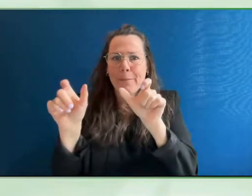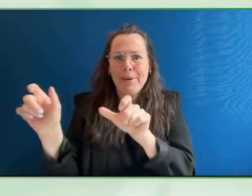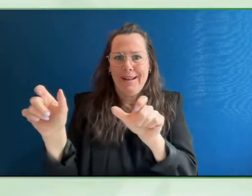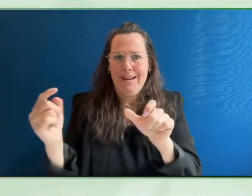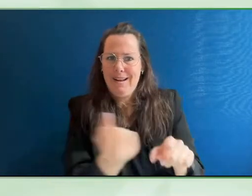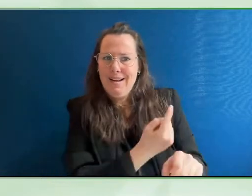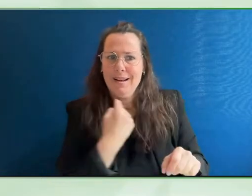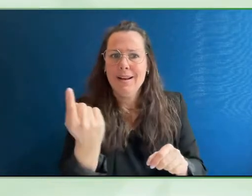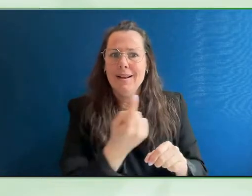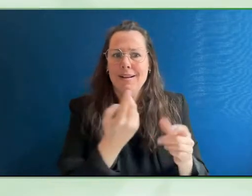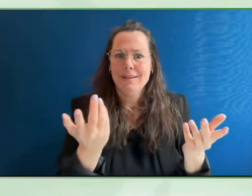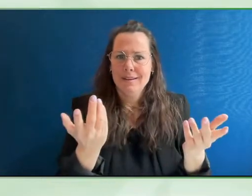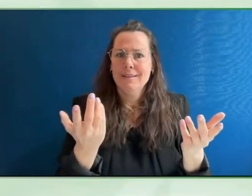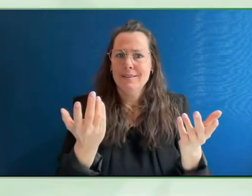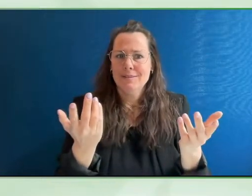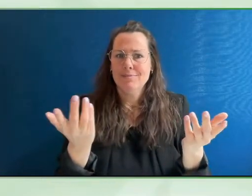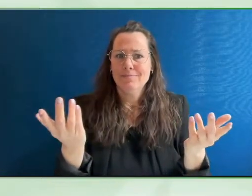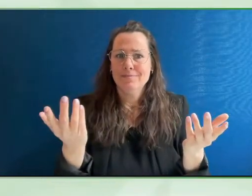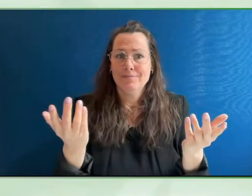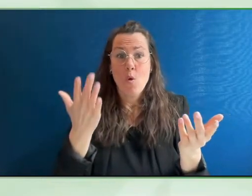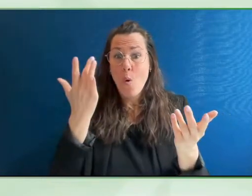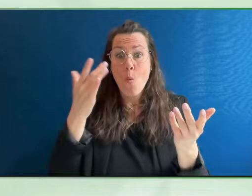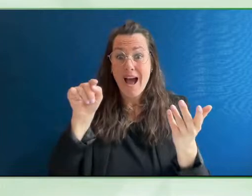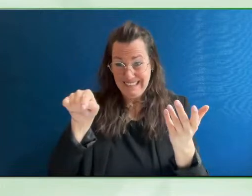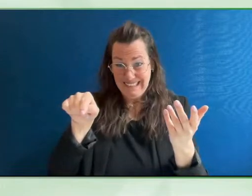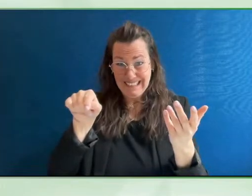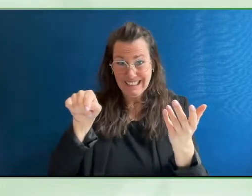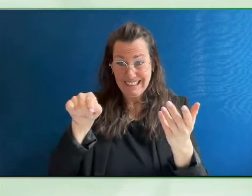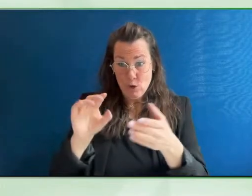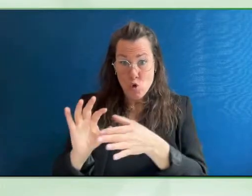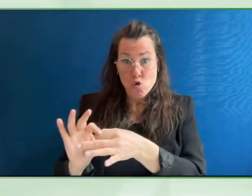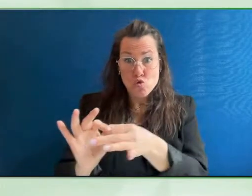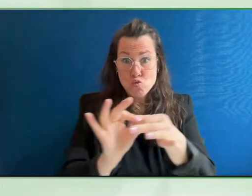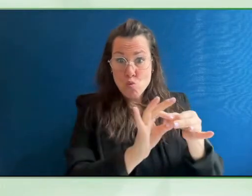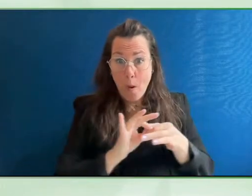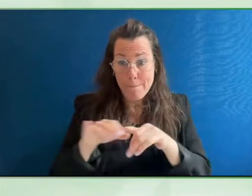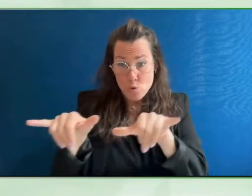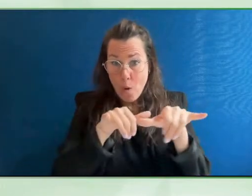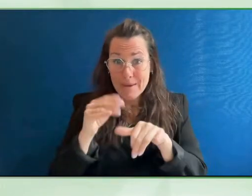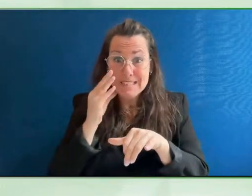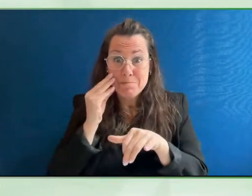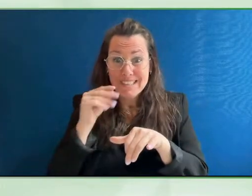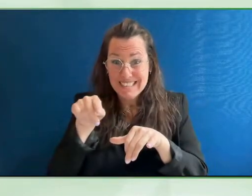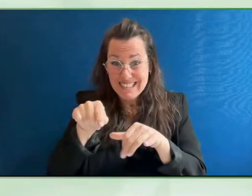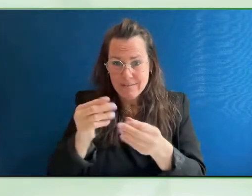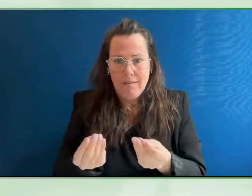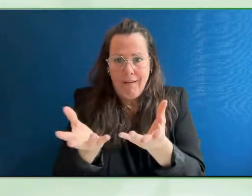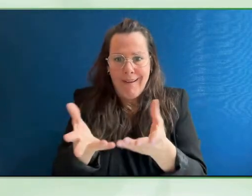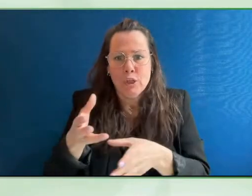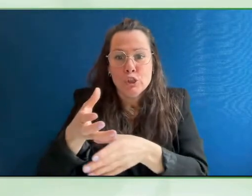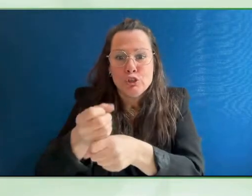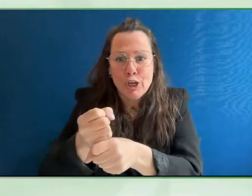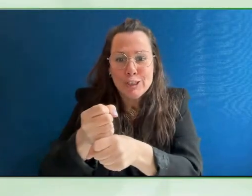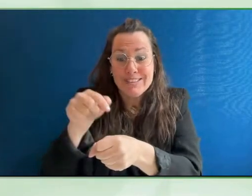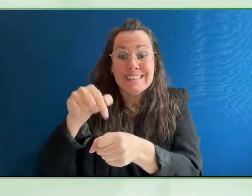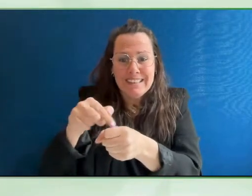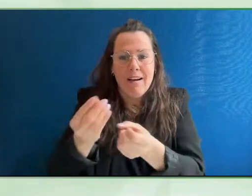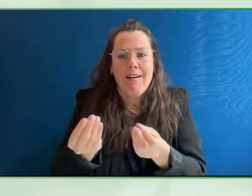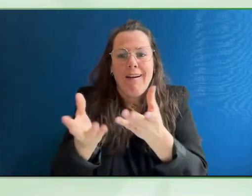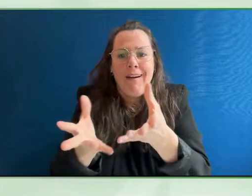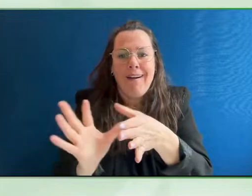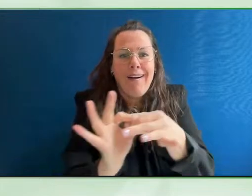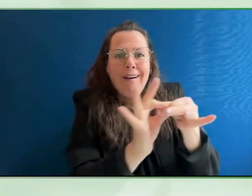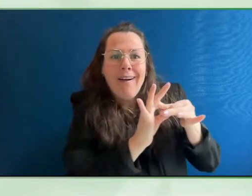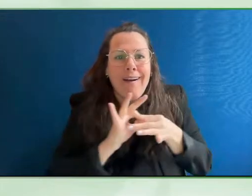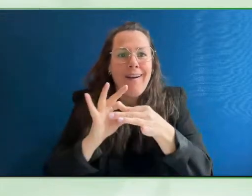exact same experience as you, but you can relate to, you can understand. Film removes this type of otherness. When you